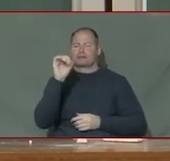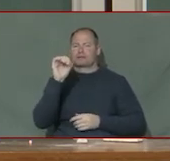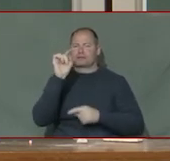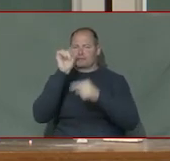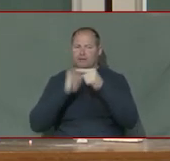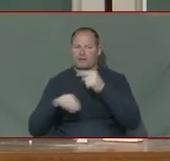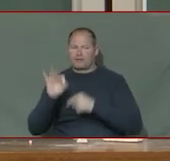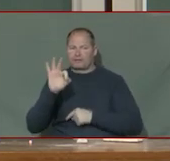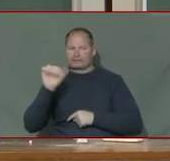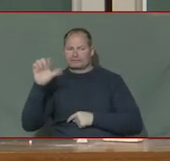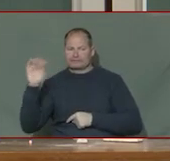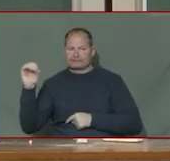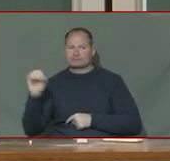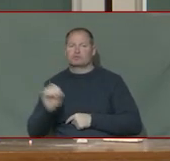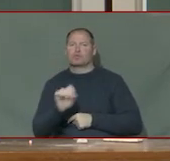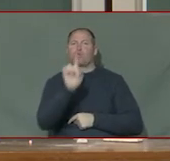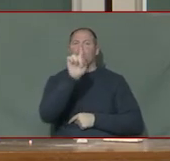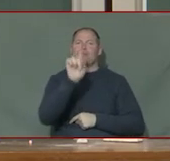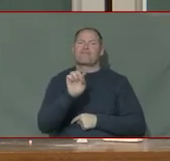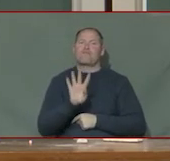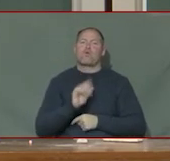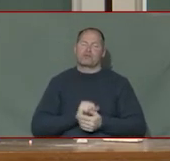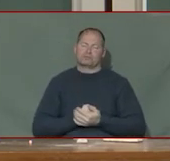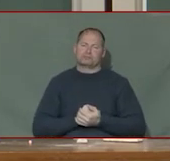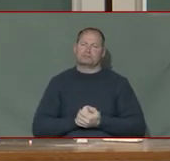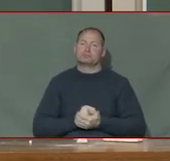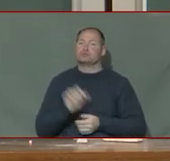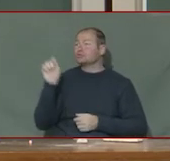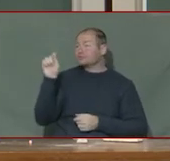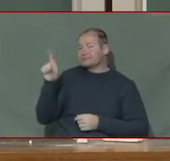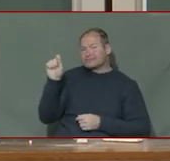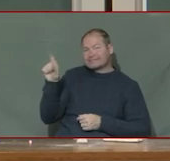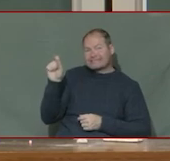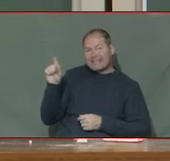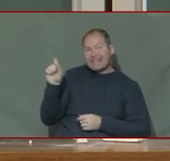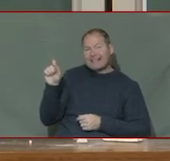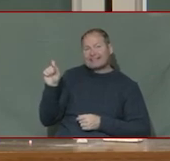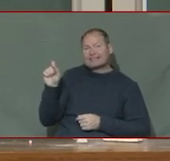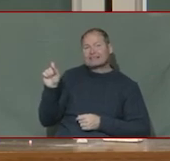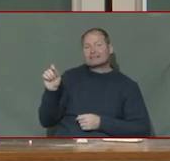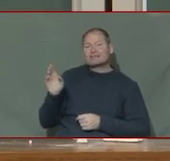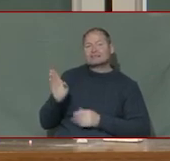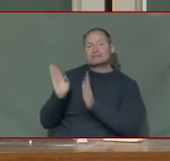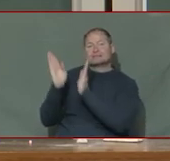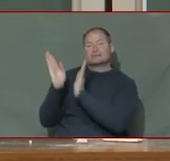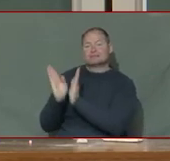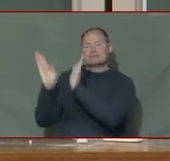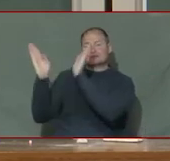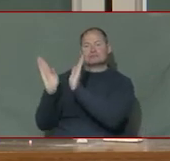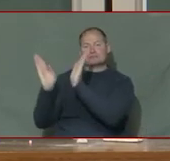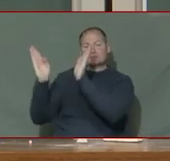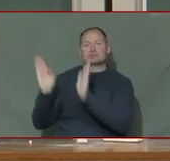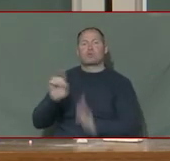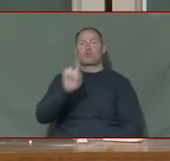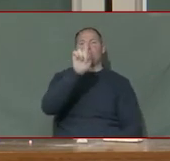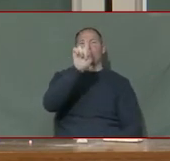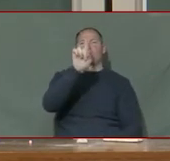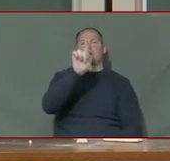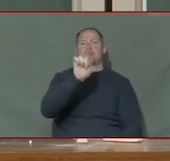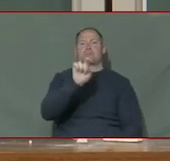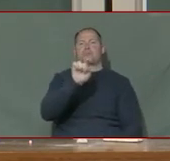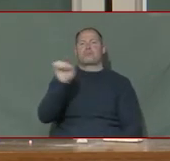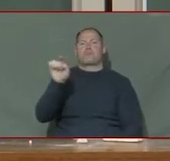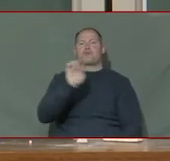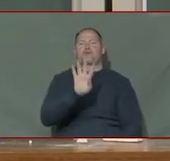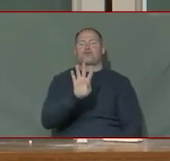a quarter. So that part there, right, this part here is a quarter of a full